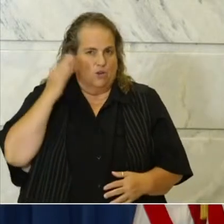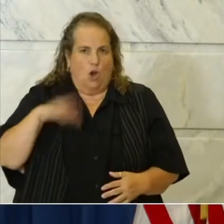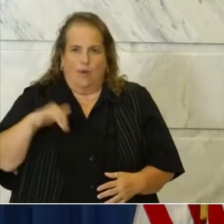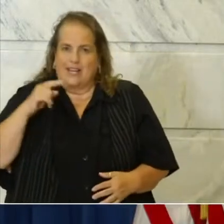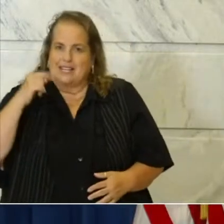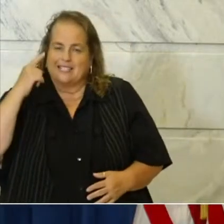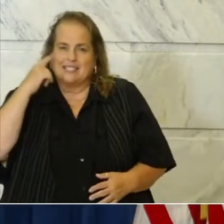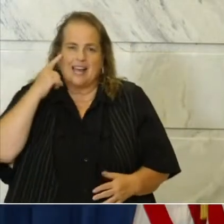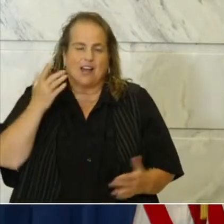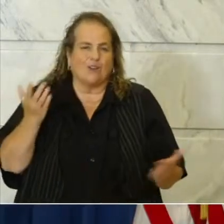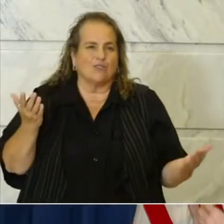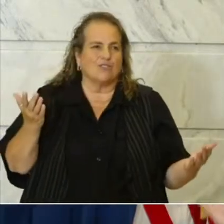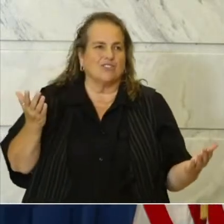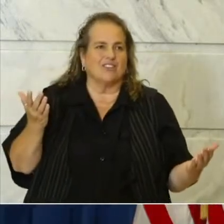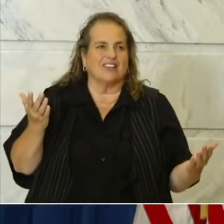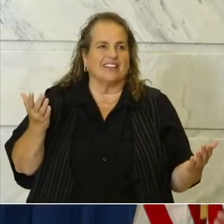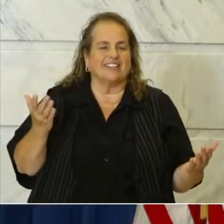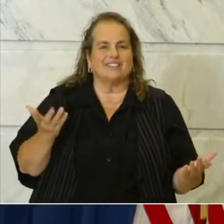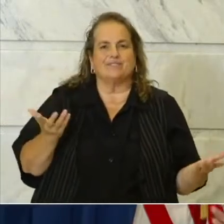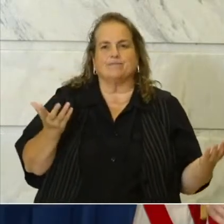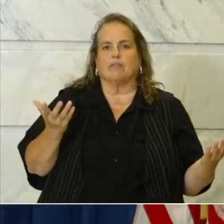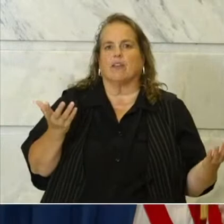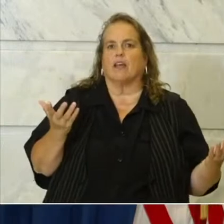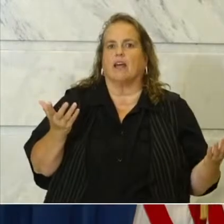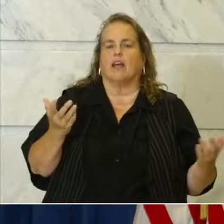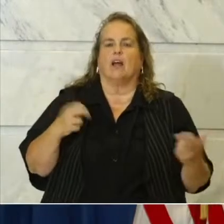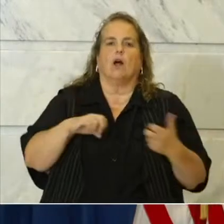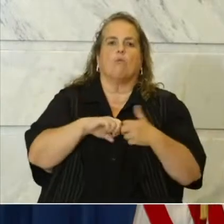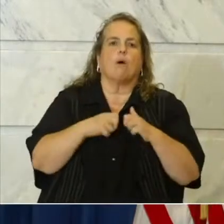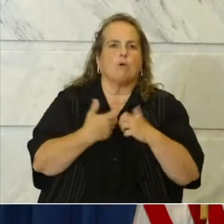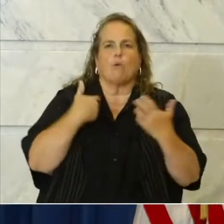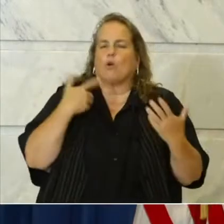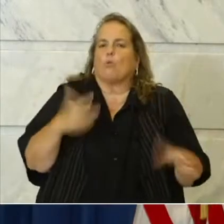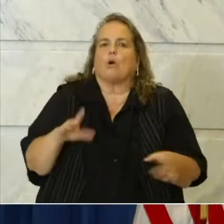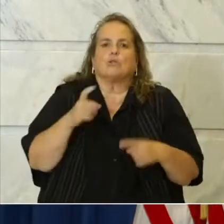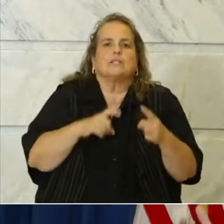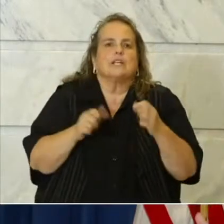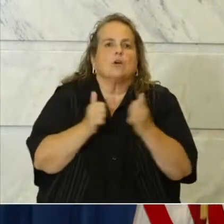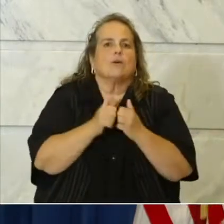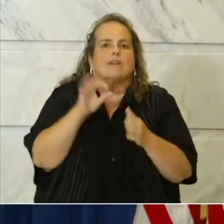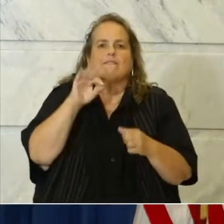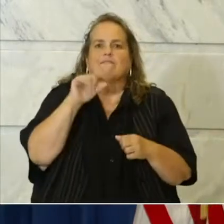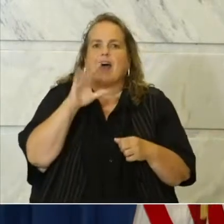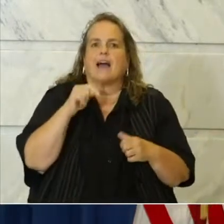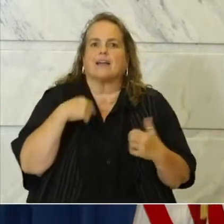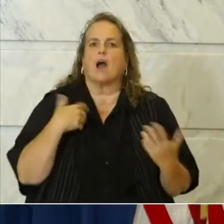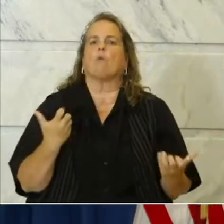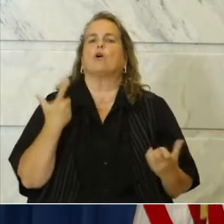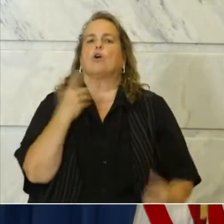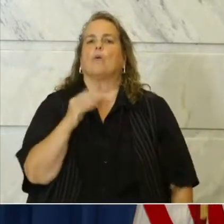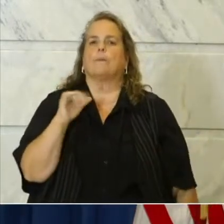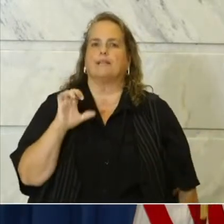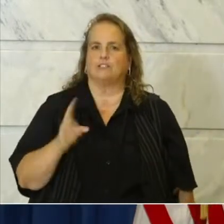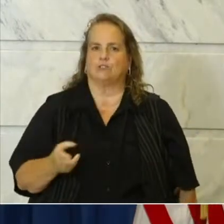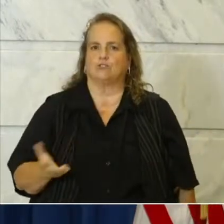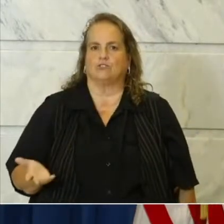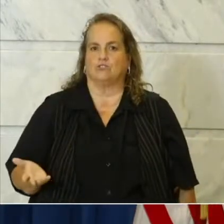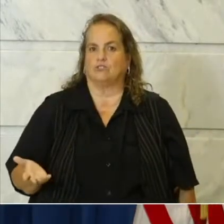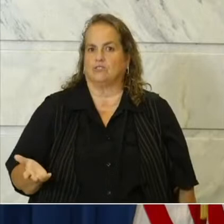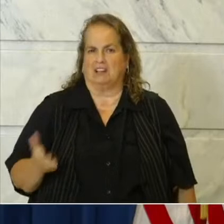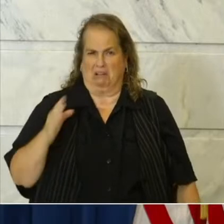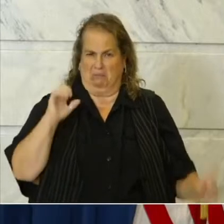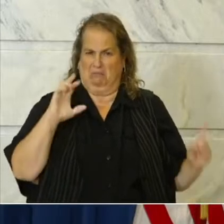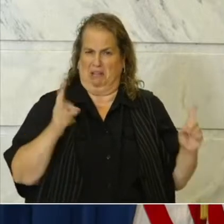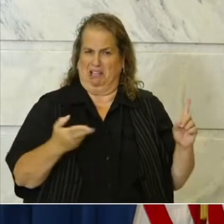so counterintuitive, and we want to not have to deal with the fact that how can going to the beach, something